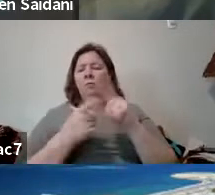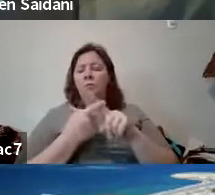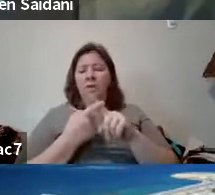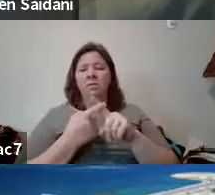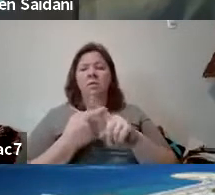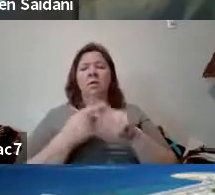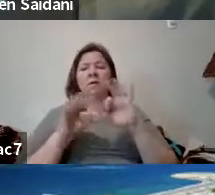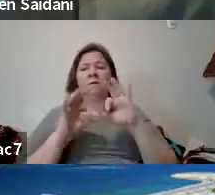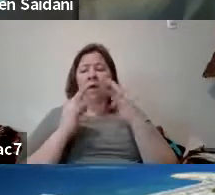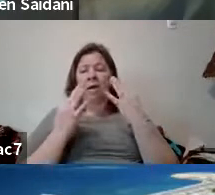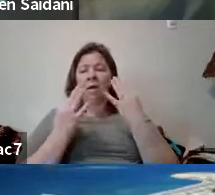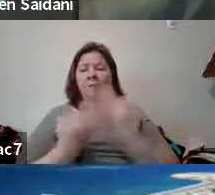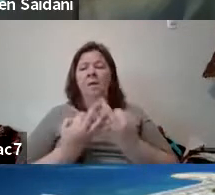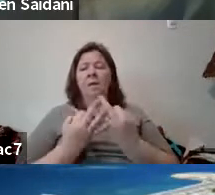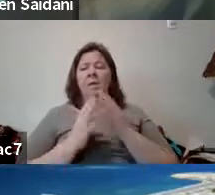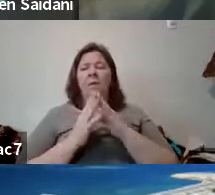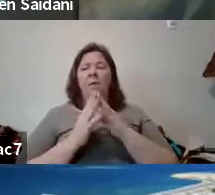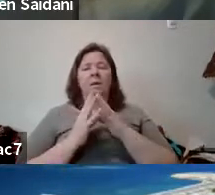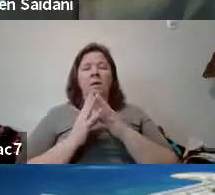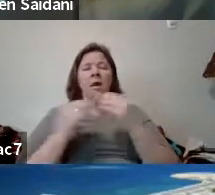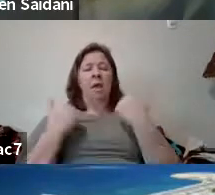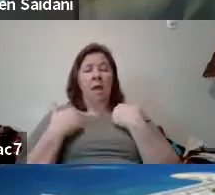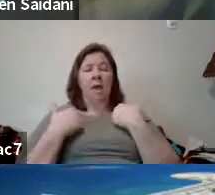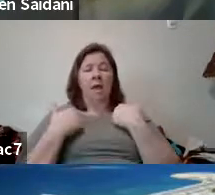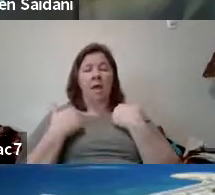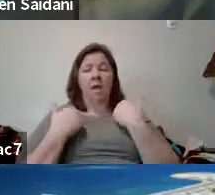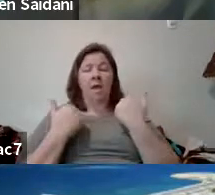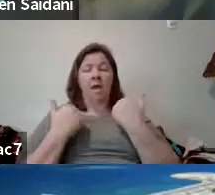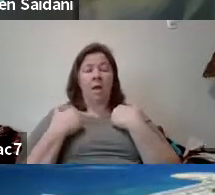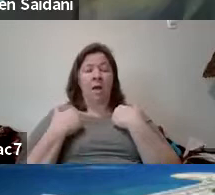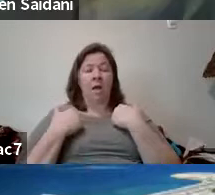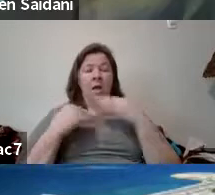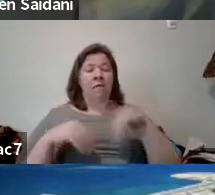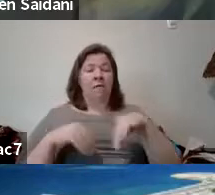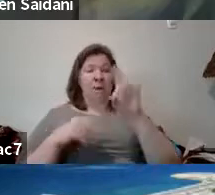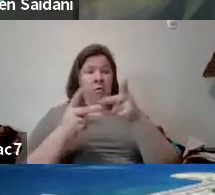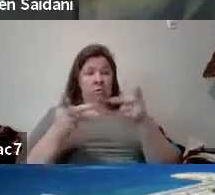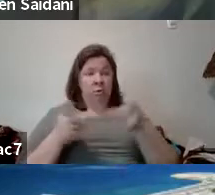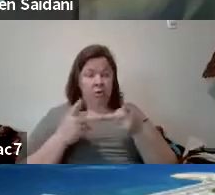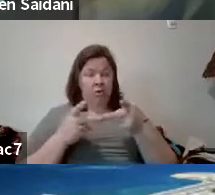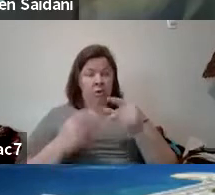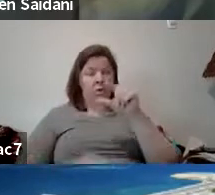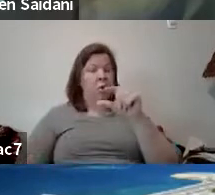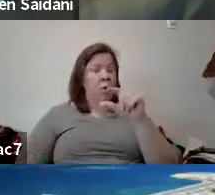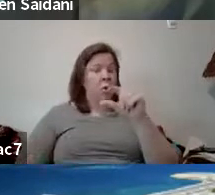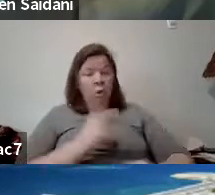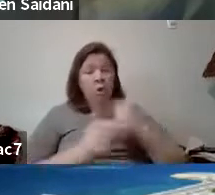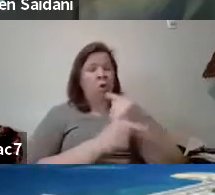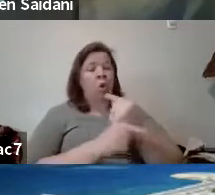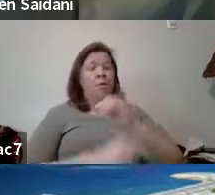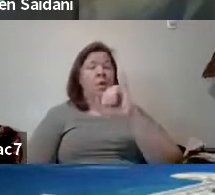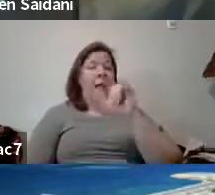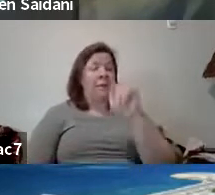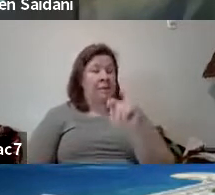working, and just say, hey, I've got a founder position in a global IT company, which is